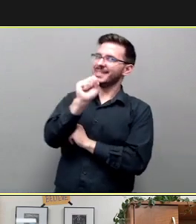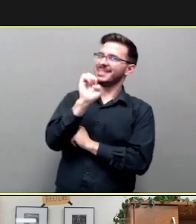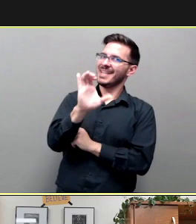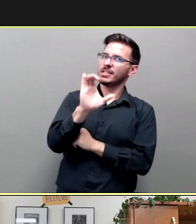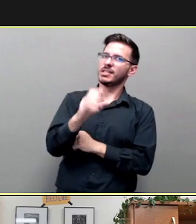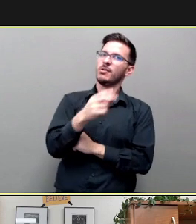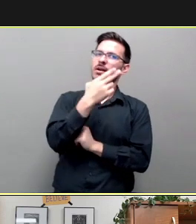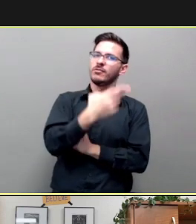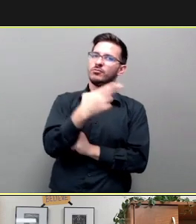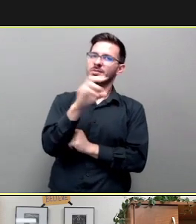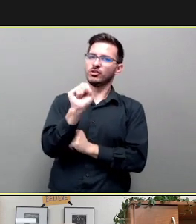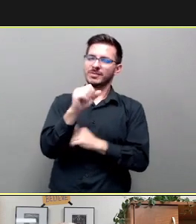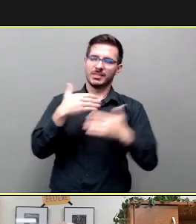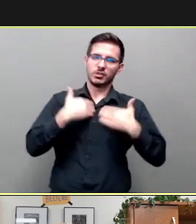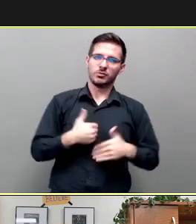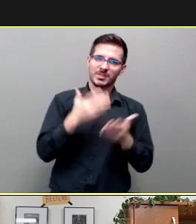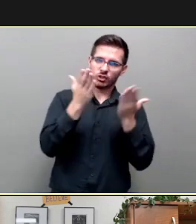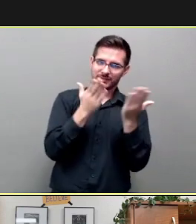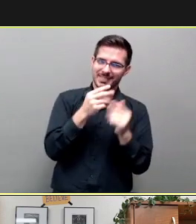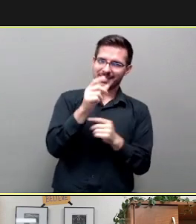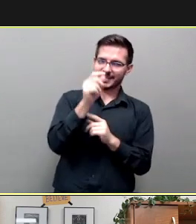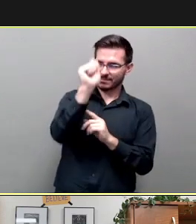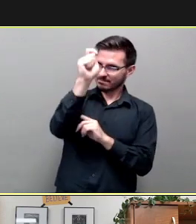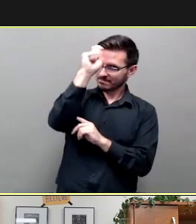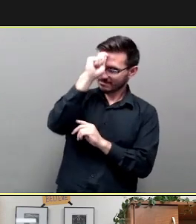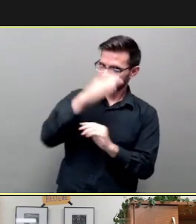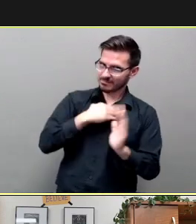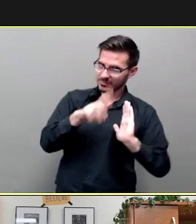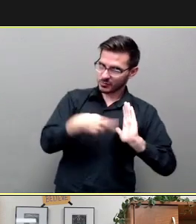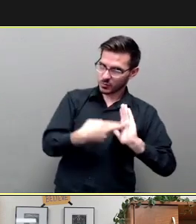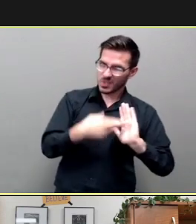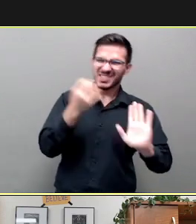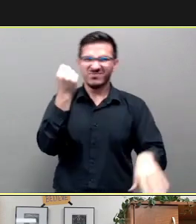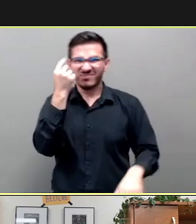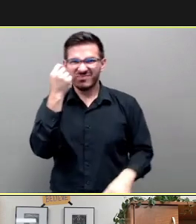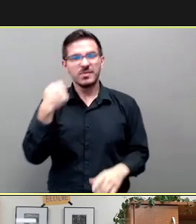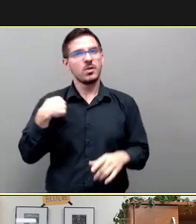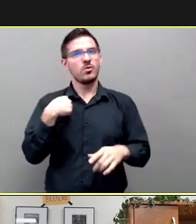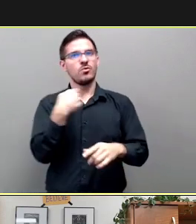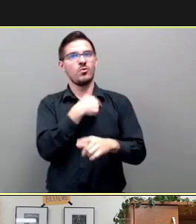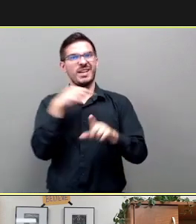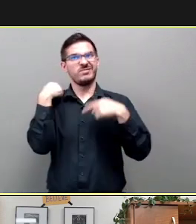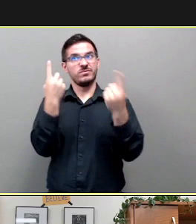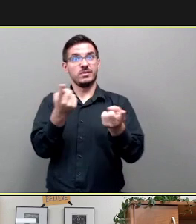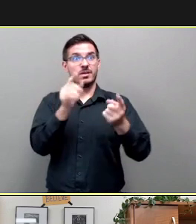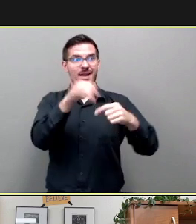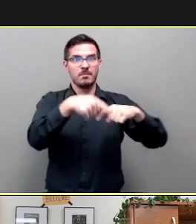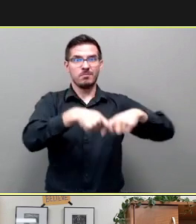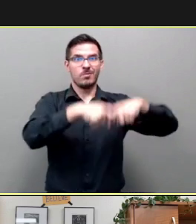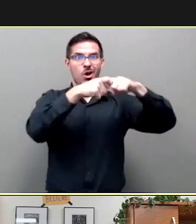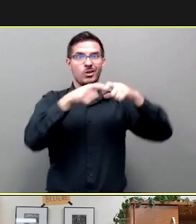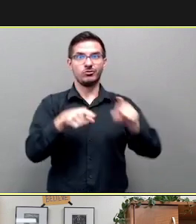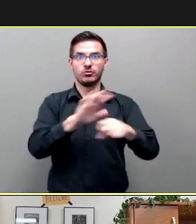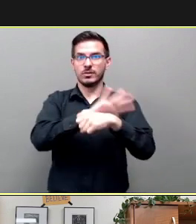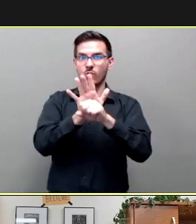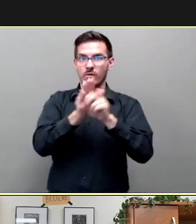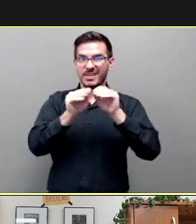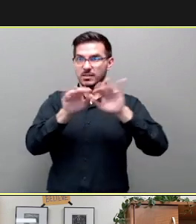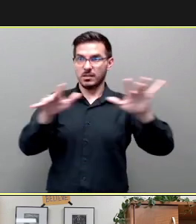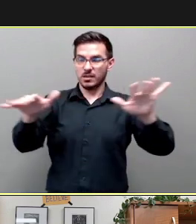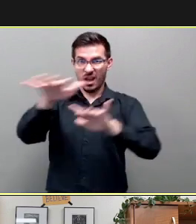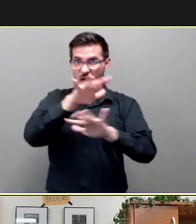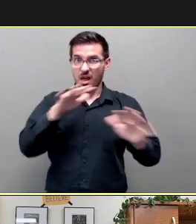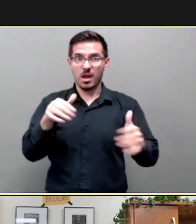minute. We've been on this hiatus during the pandemic for just keeping everyone